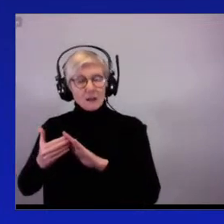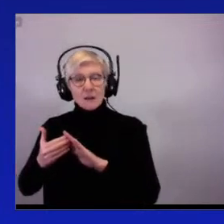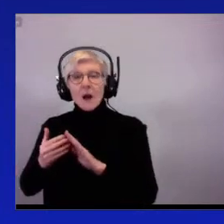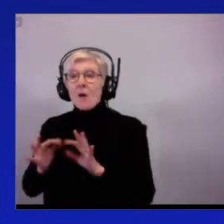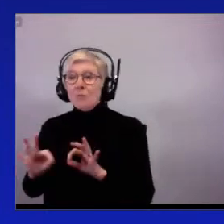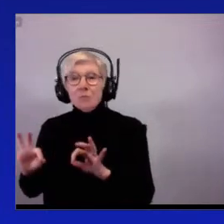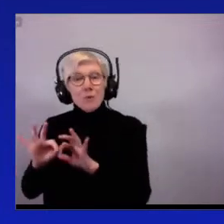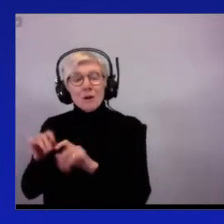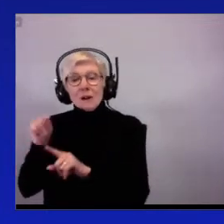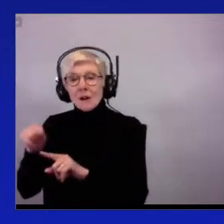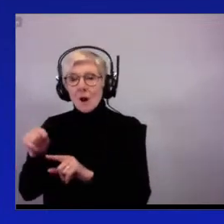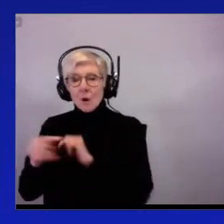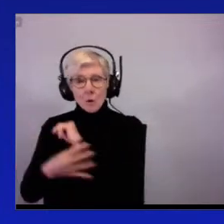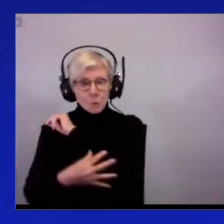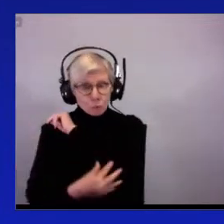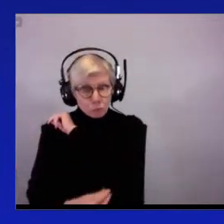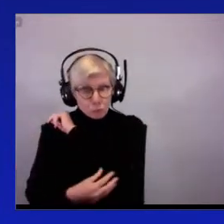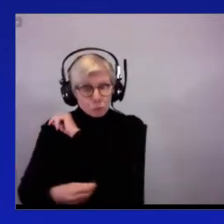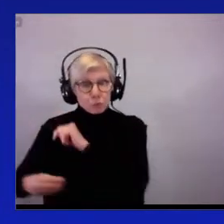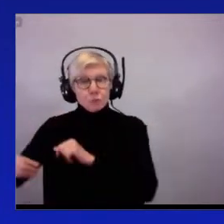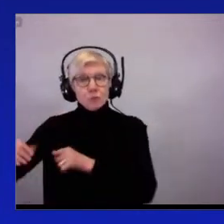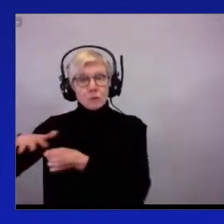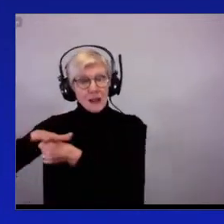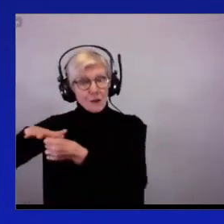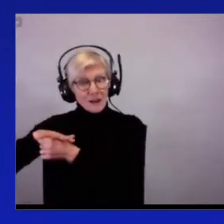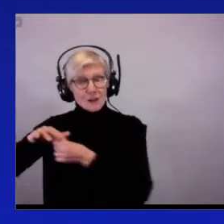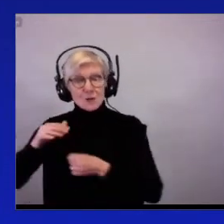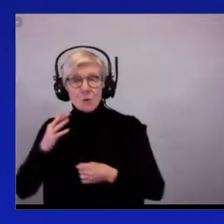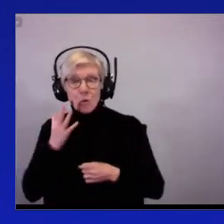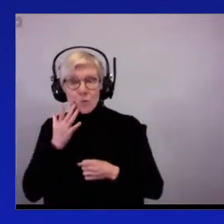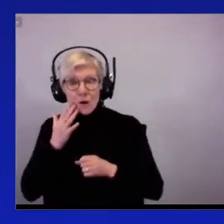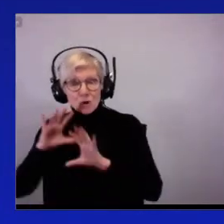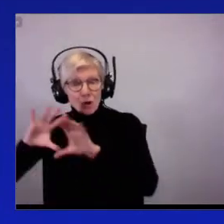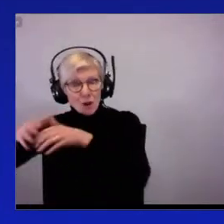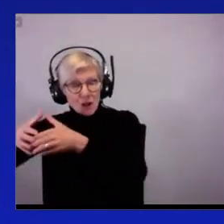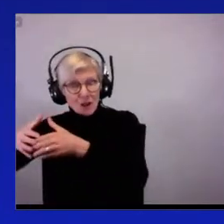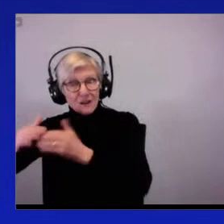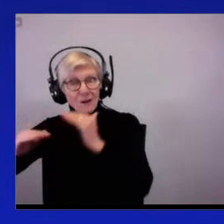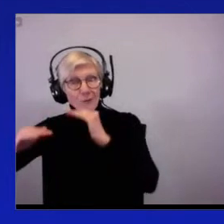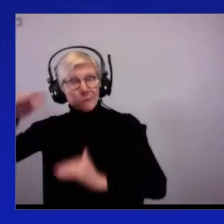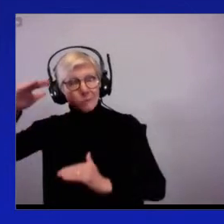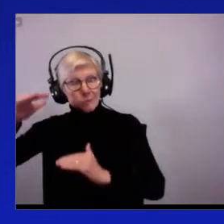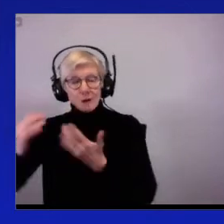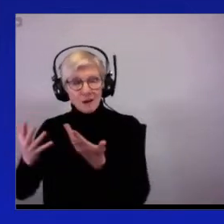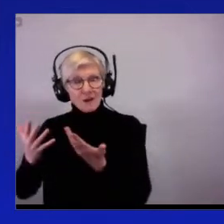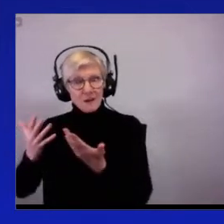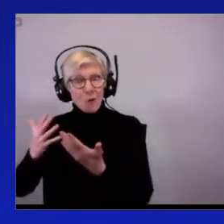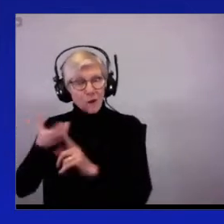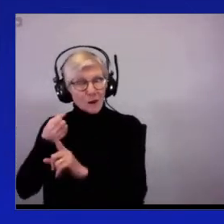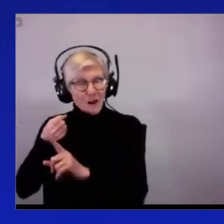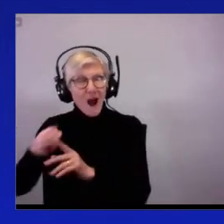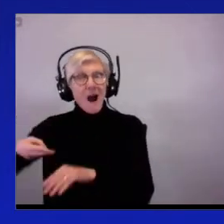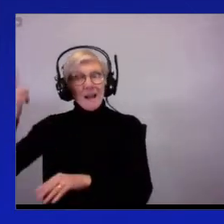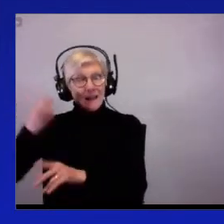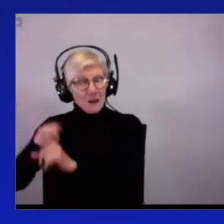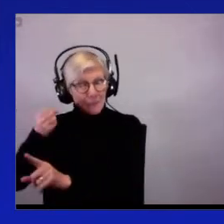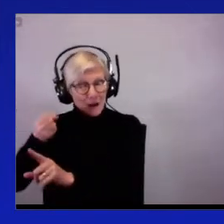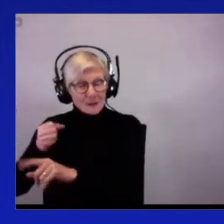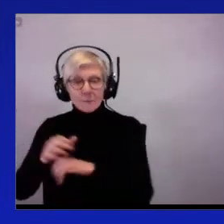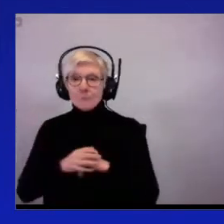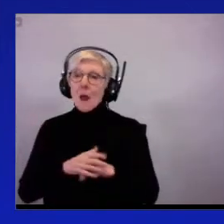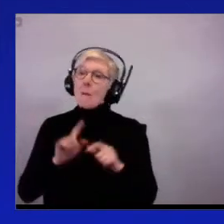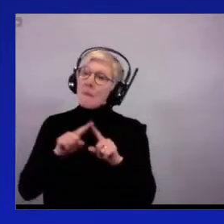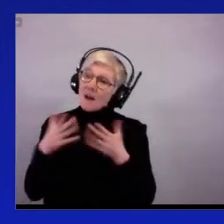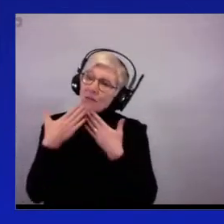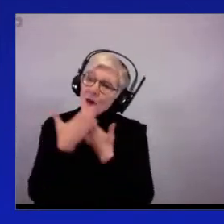income and racialized communities. But I would like to commend OPH for the work that it's undertaking with many community developers working